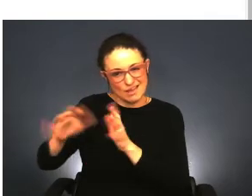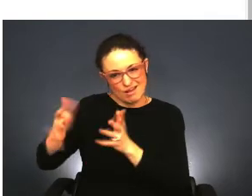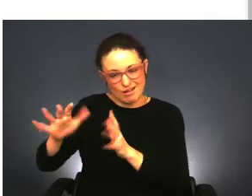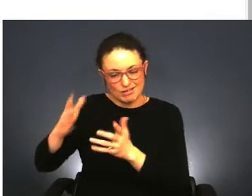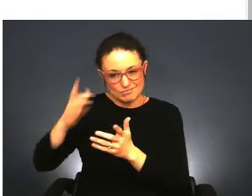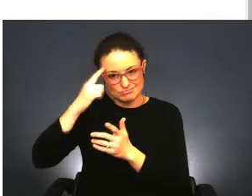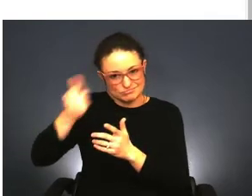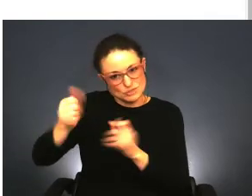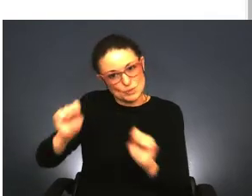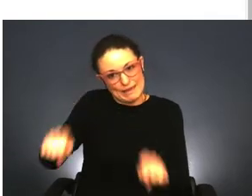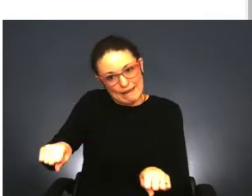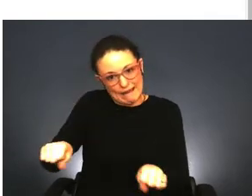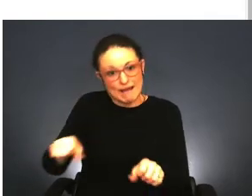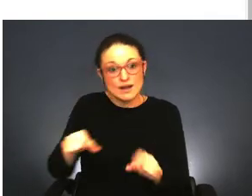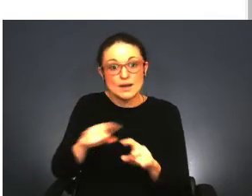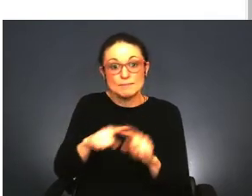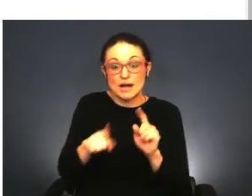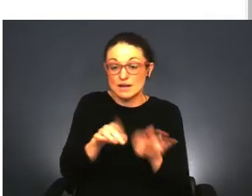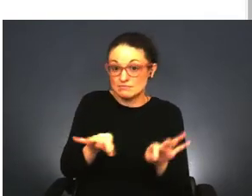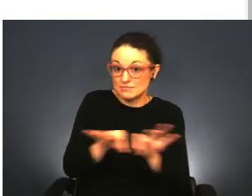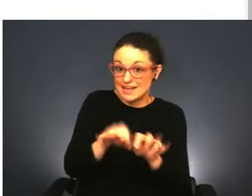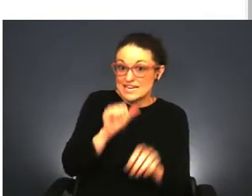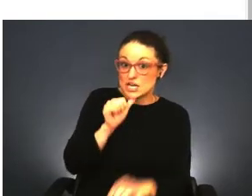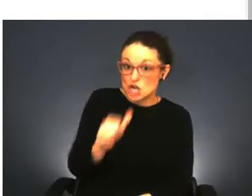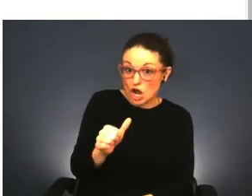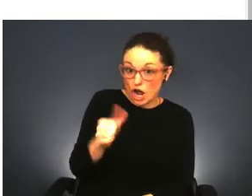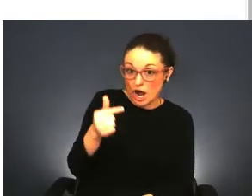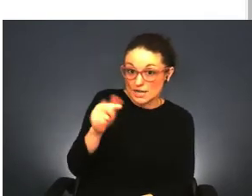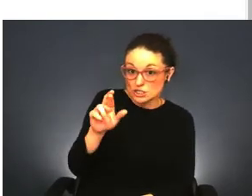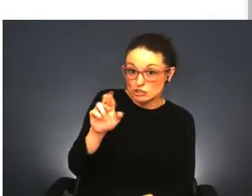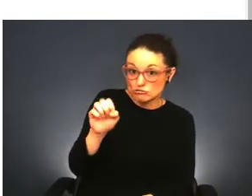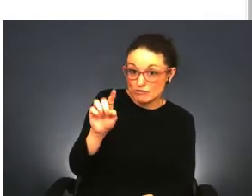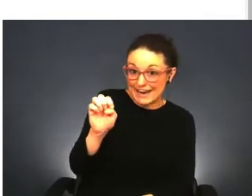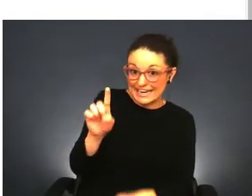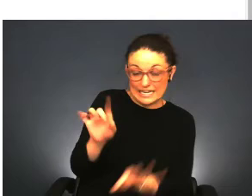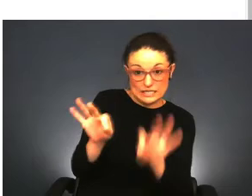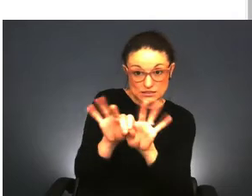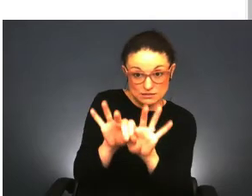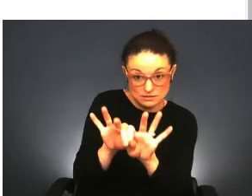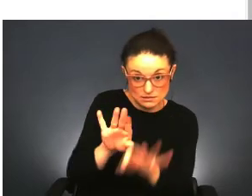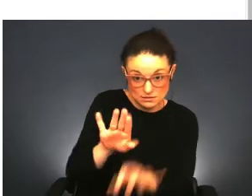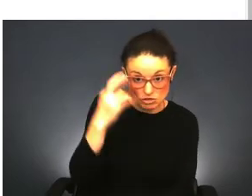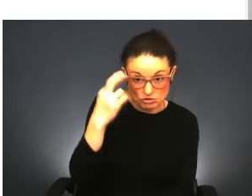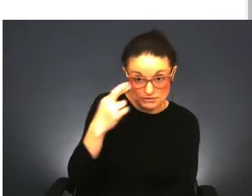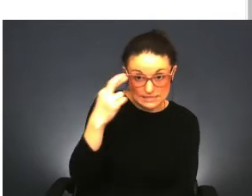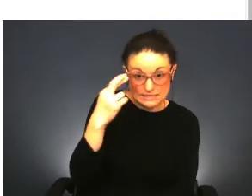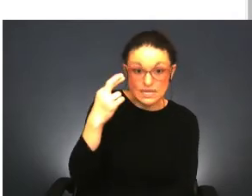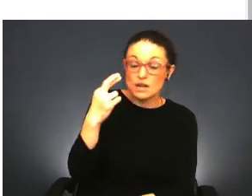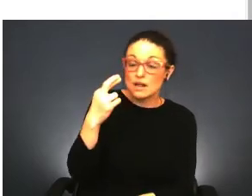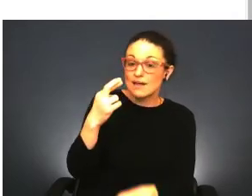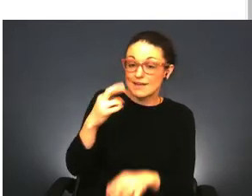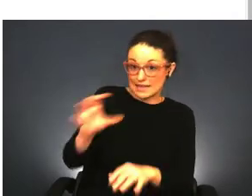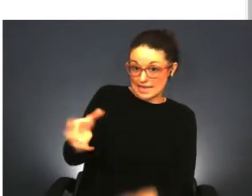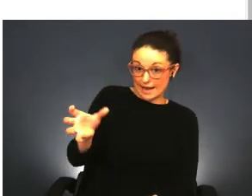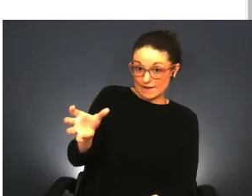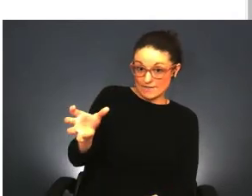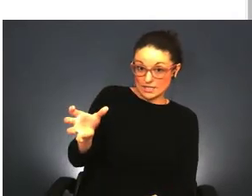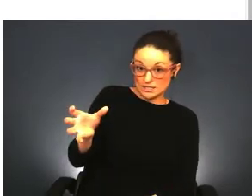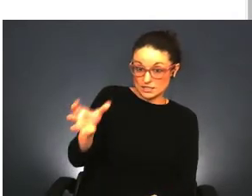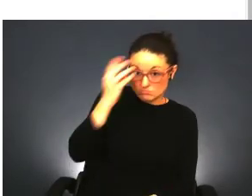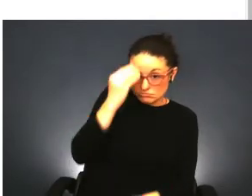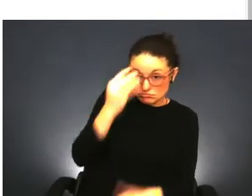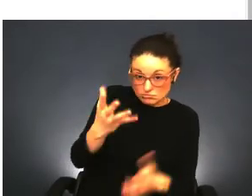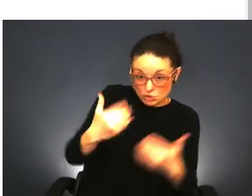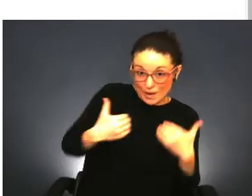list is not graded. And the reason that that's important is because Canvas gives you the option to